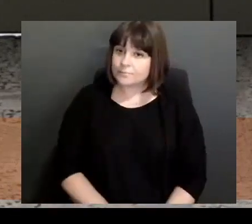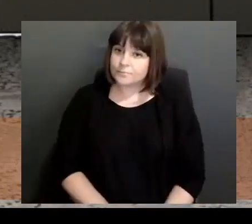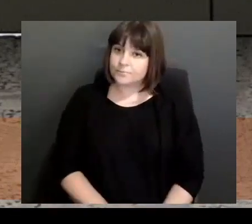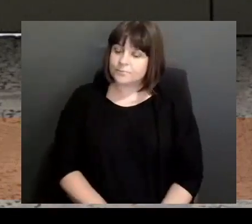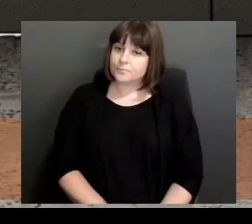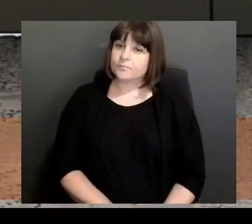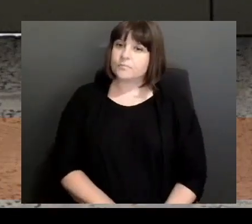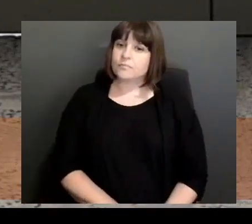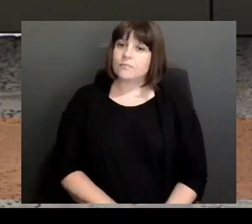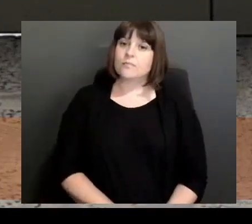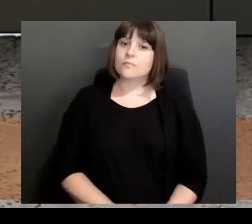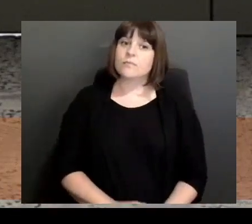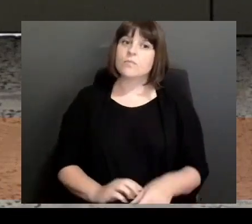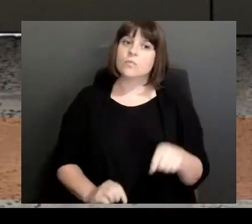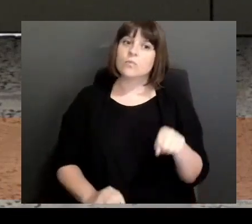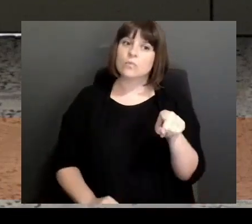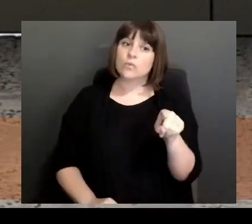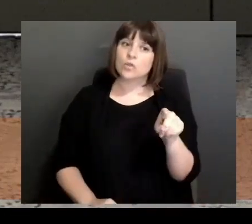the document,